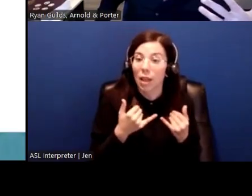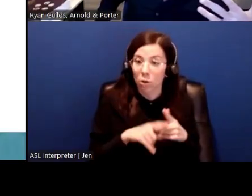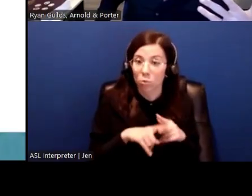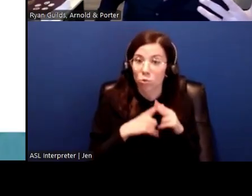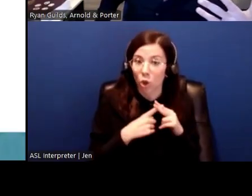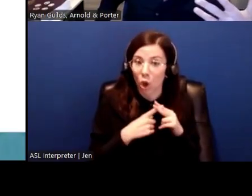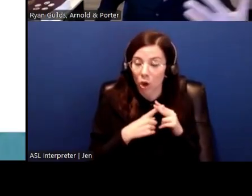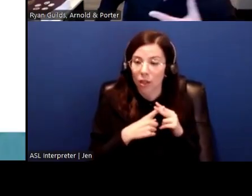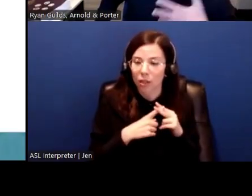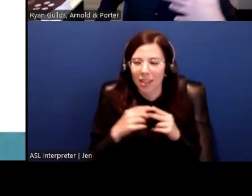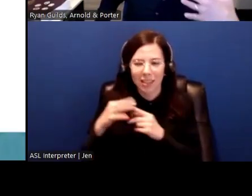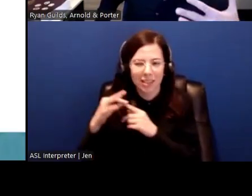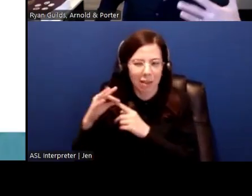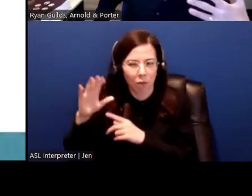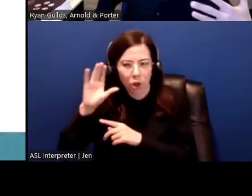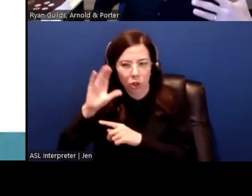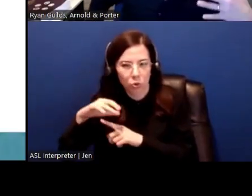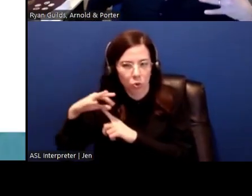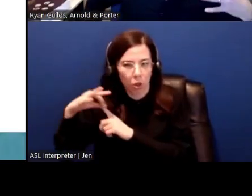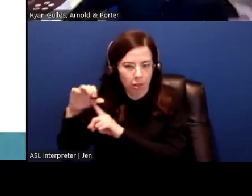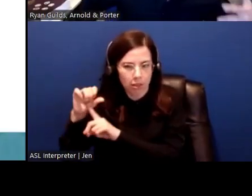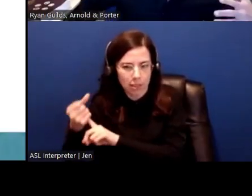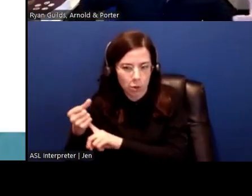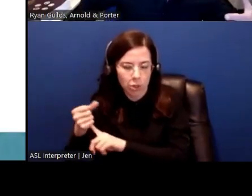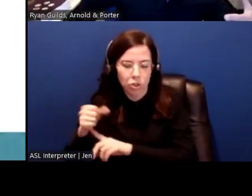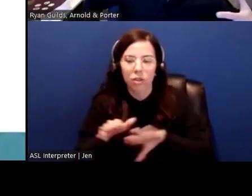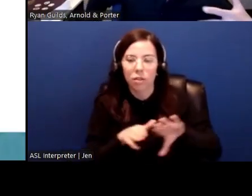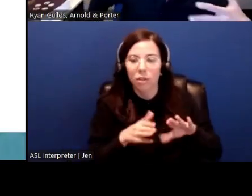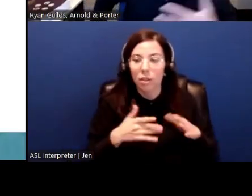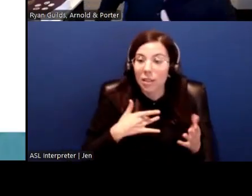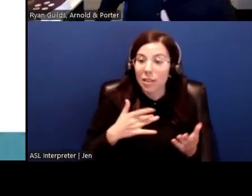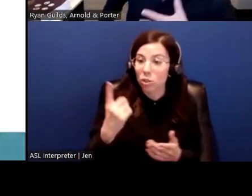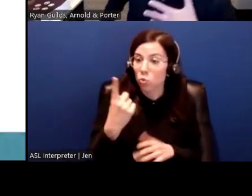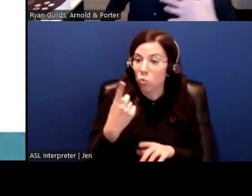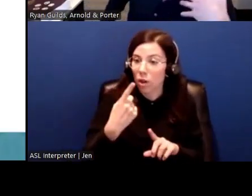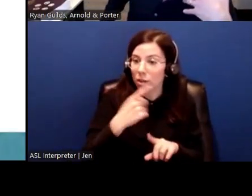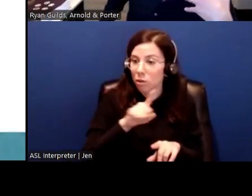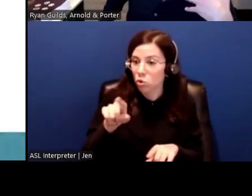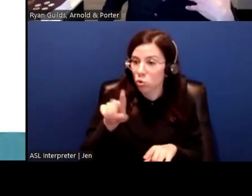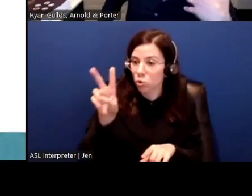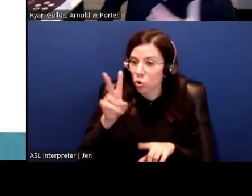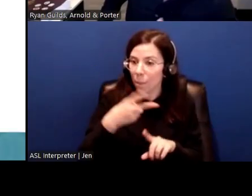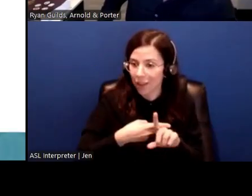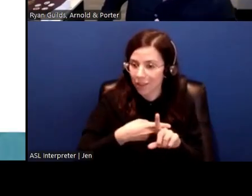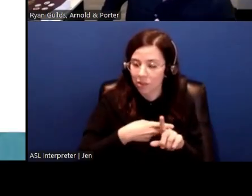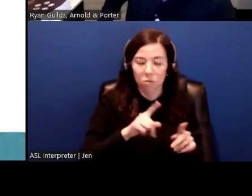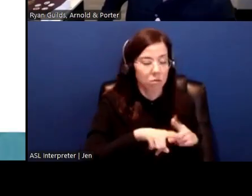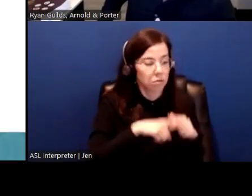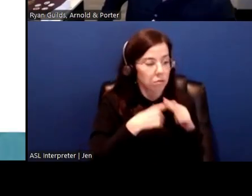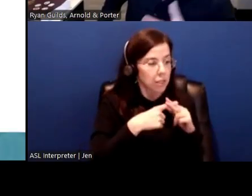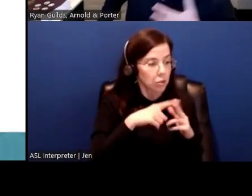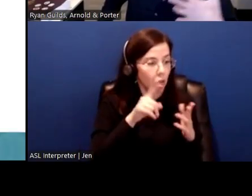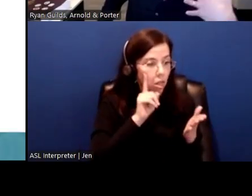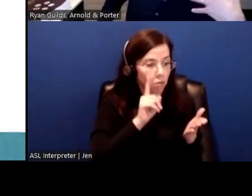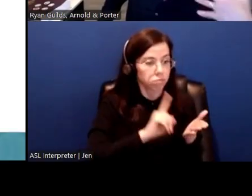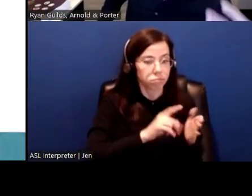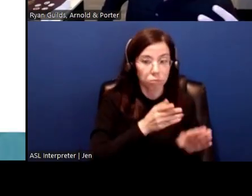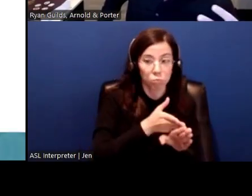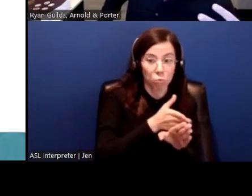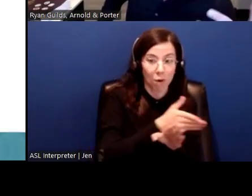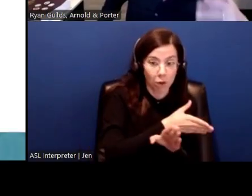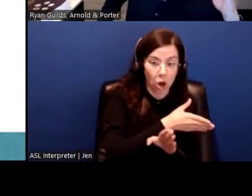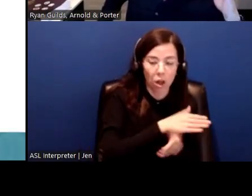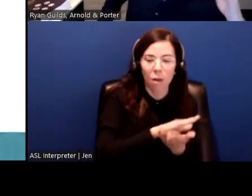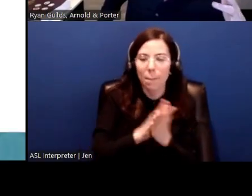unusual circumstances, it usually takes about 1 to 2 months for the case to go from that initial preferral to a